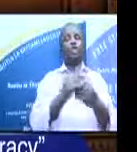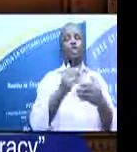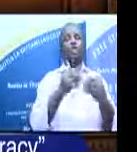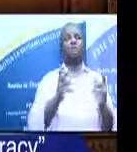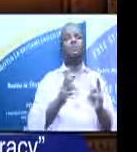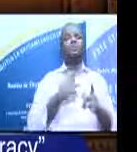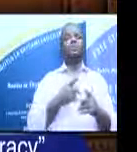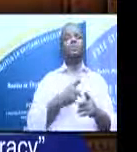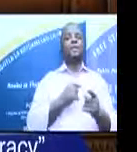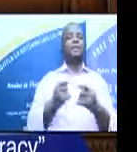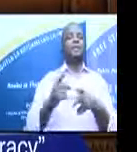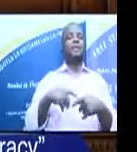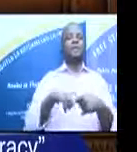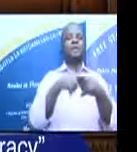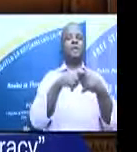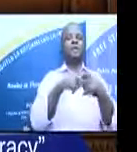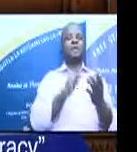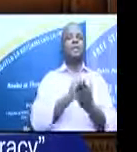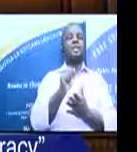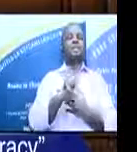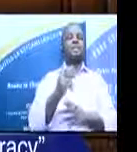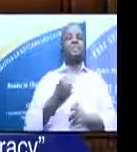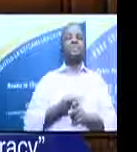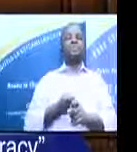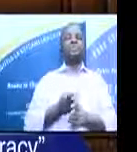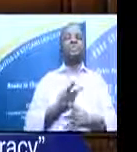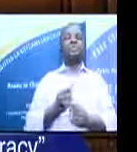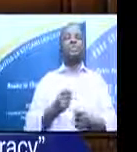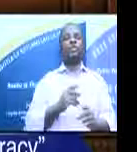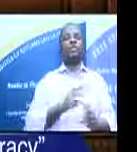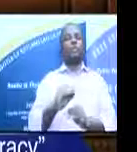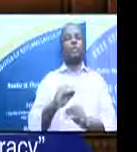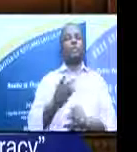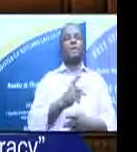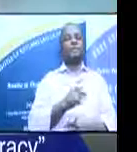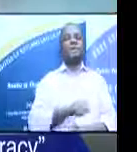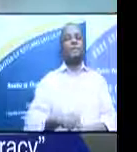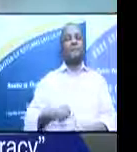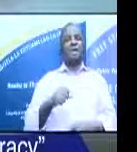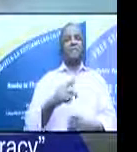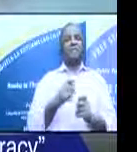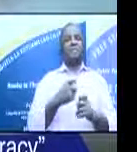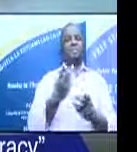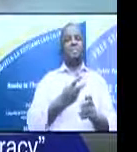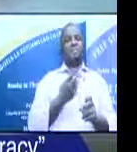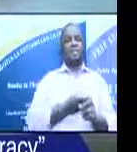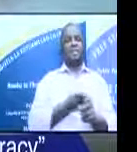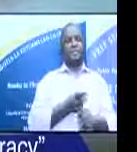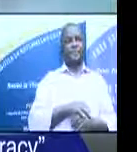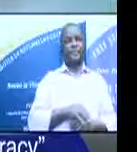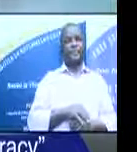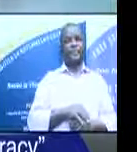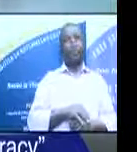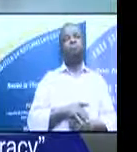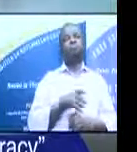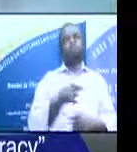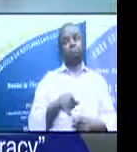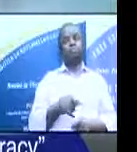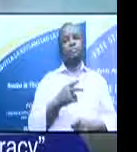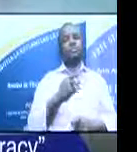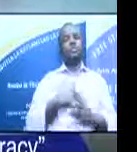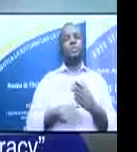alcohol sales to prevent reckless behavior caused by drinking. We understood